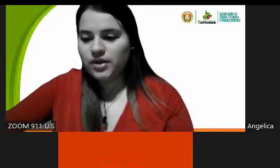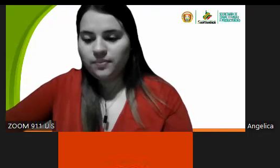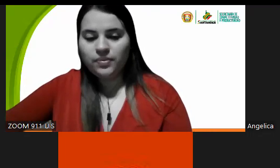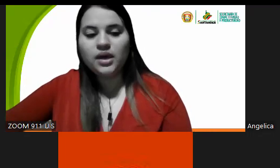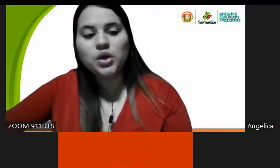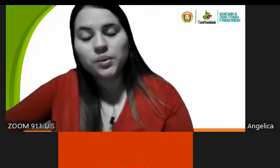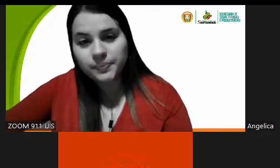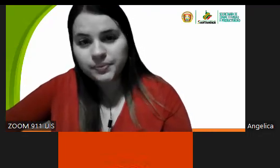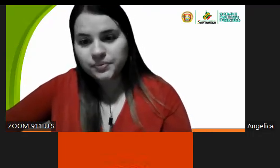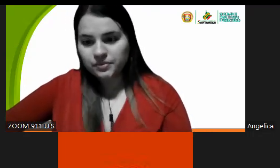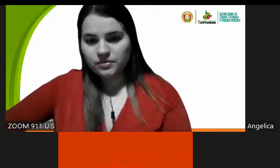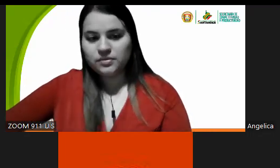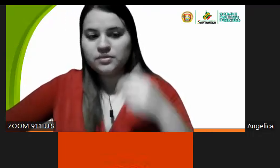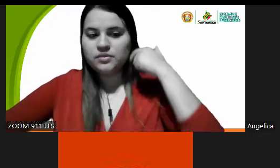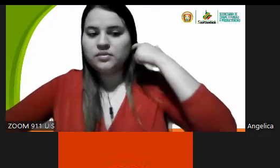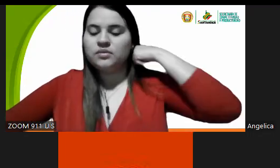next activity. Thank you.